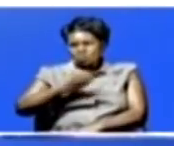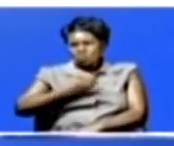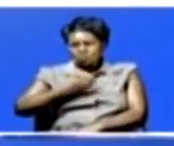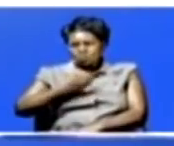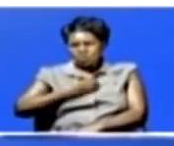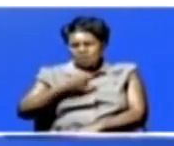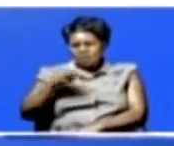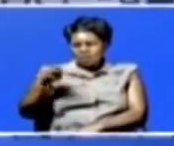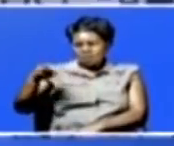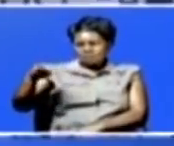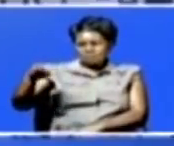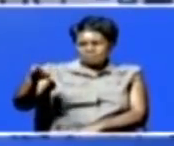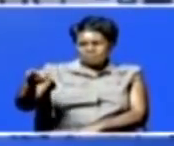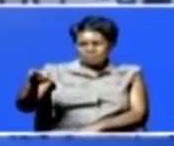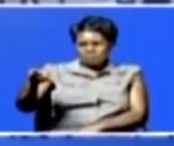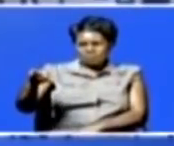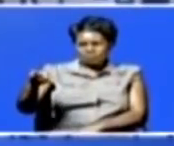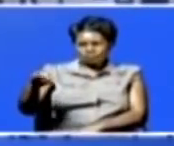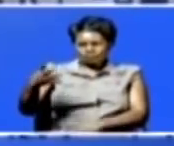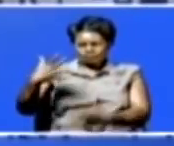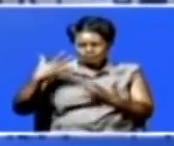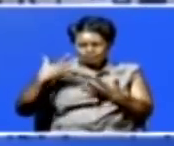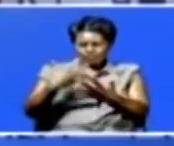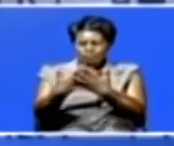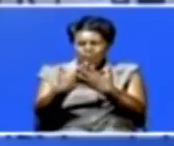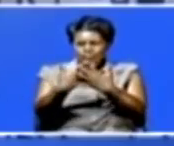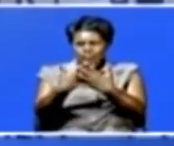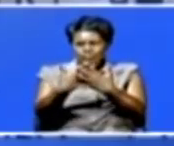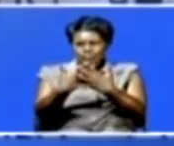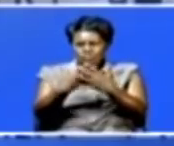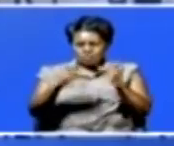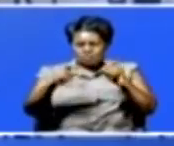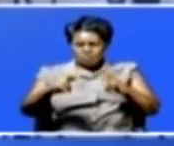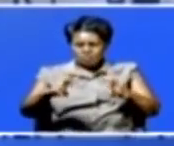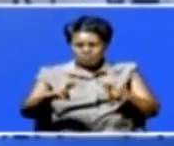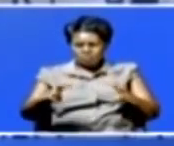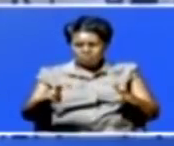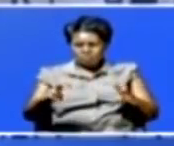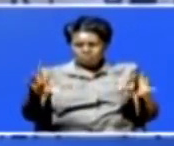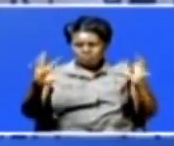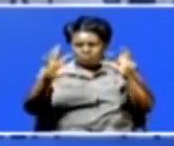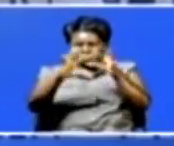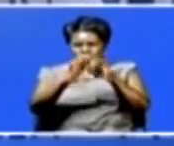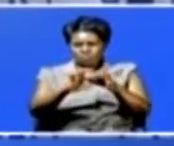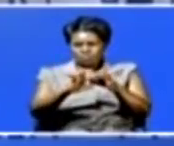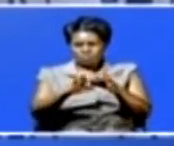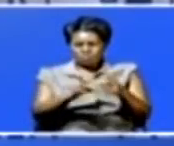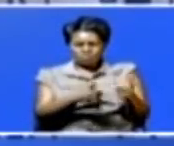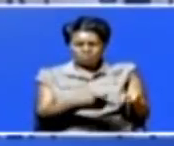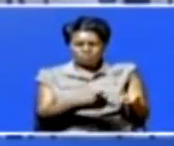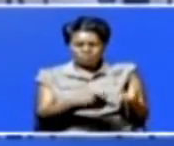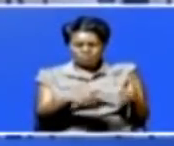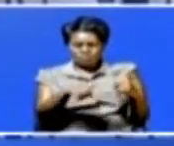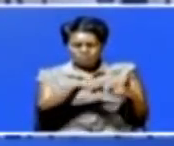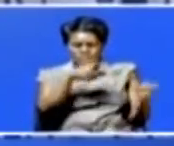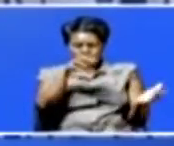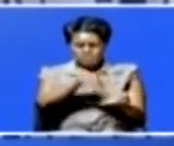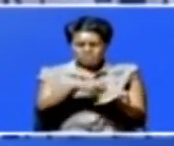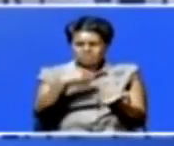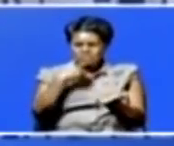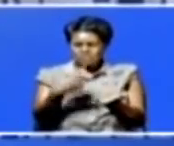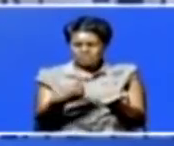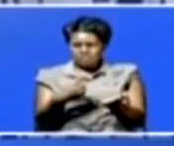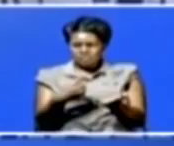gun Irungu used to shoot himself, are being held by police. The investigators linked to the prosecution of the murder case